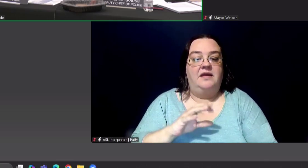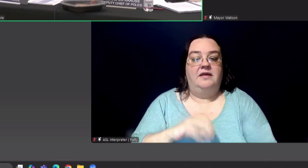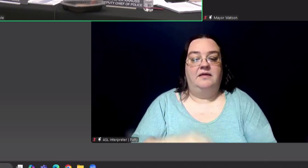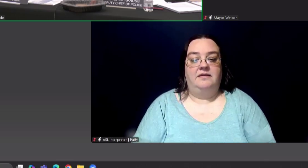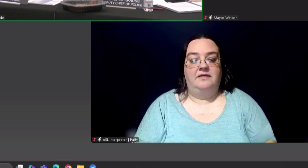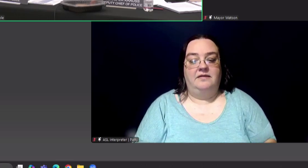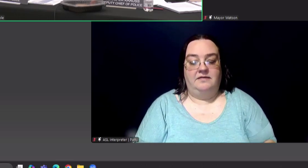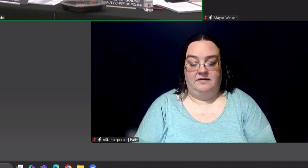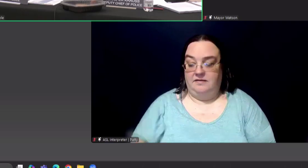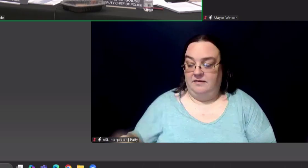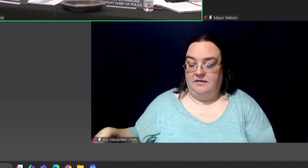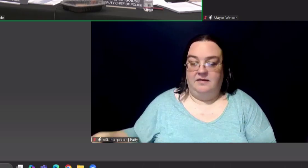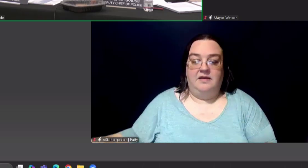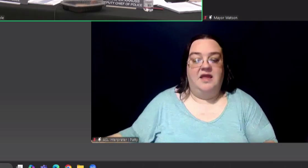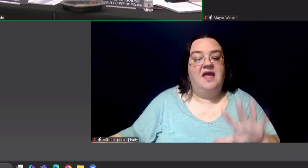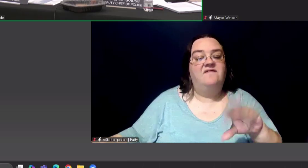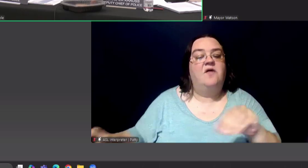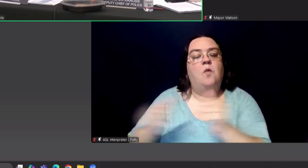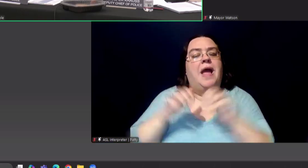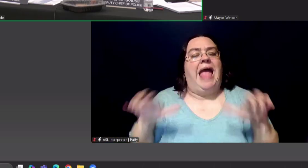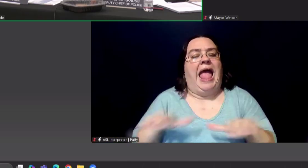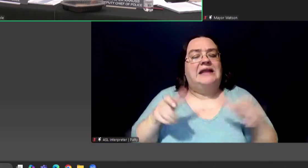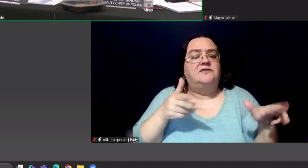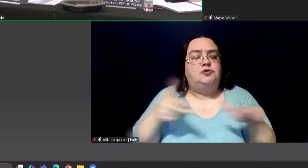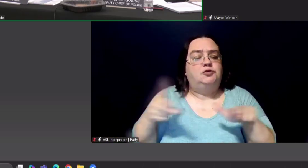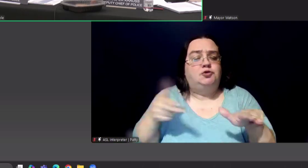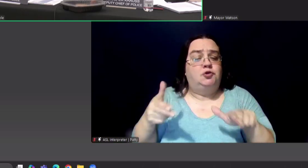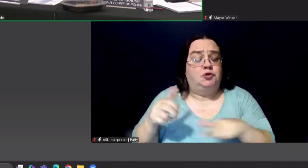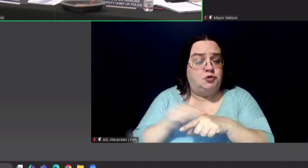Elementary School with the blessing of the principal.